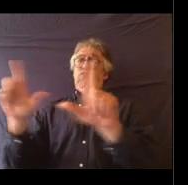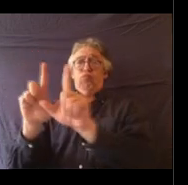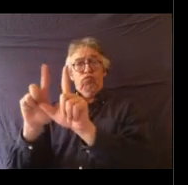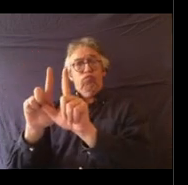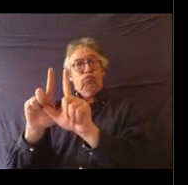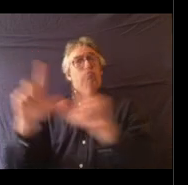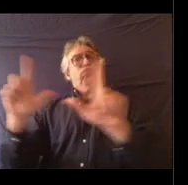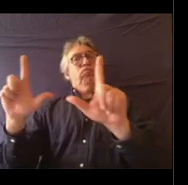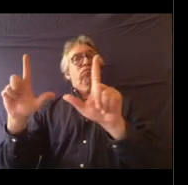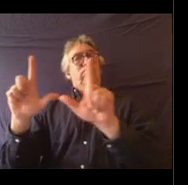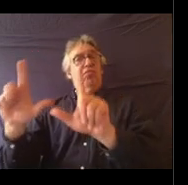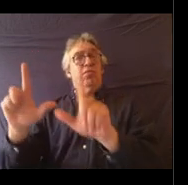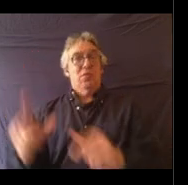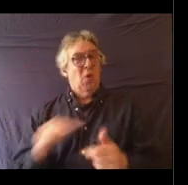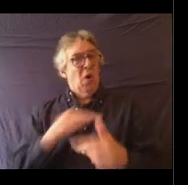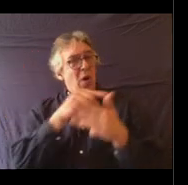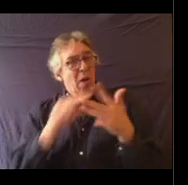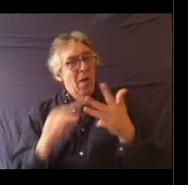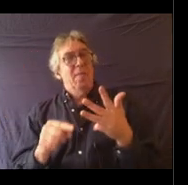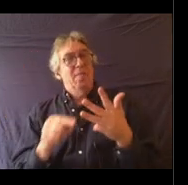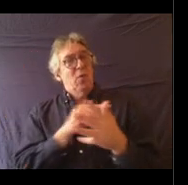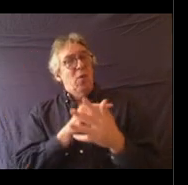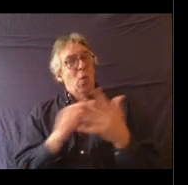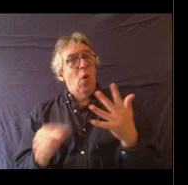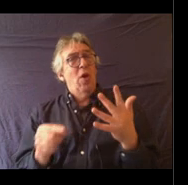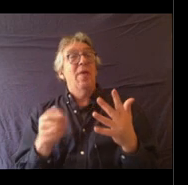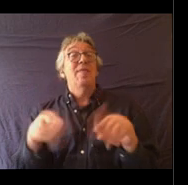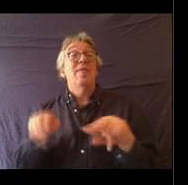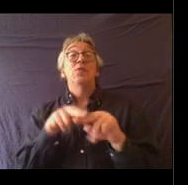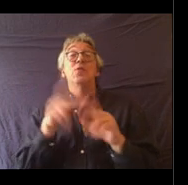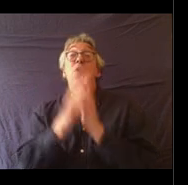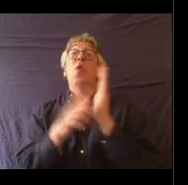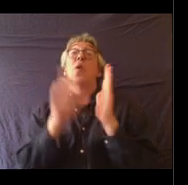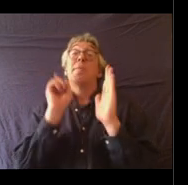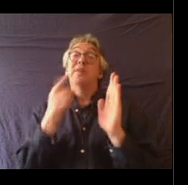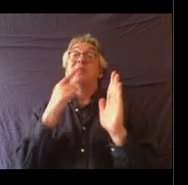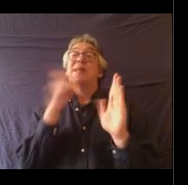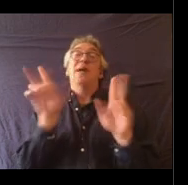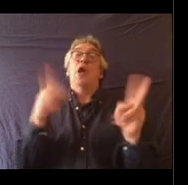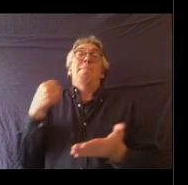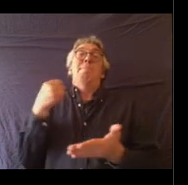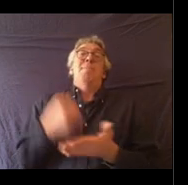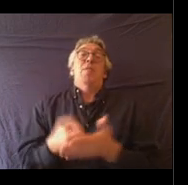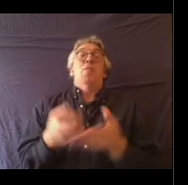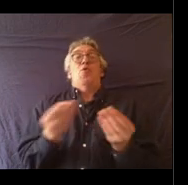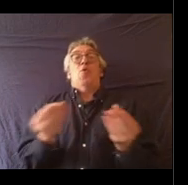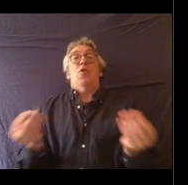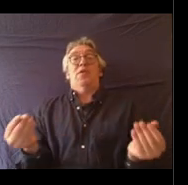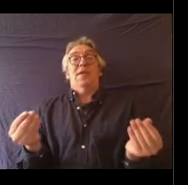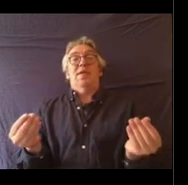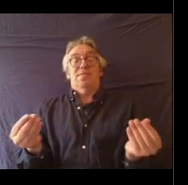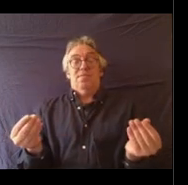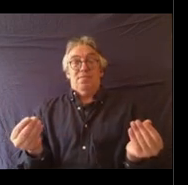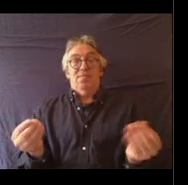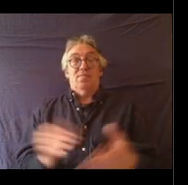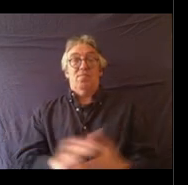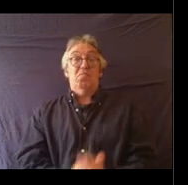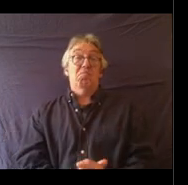the development of the national legislation. And to do this, you can either